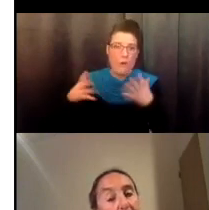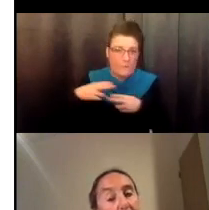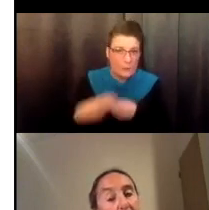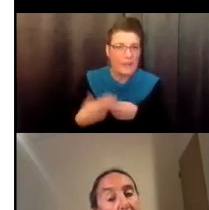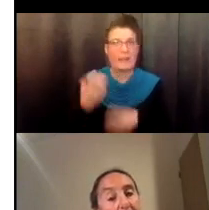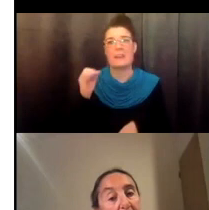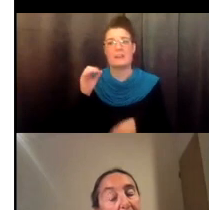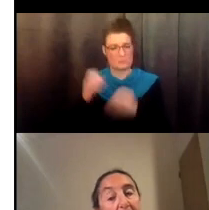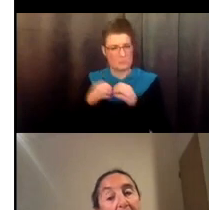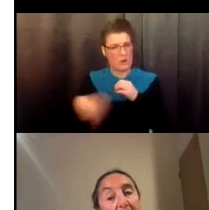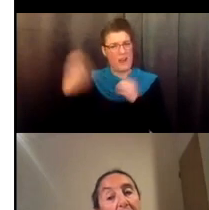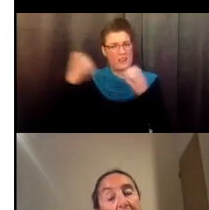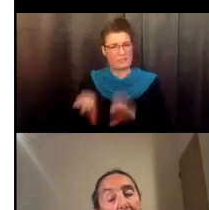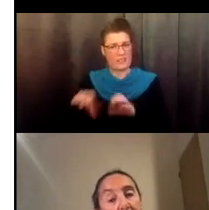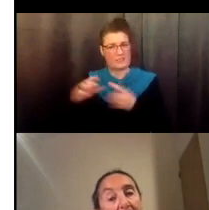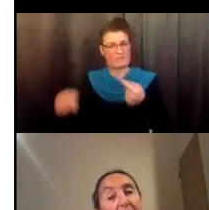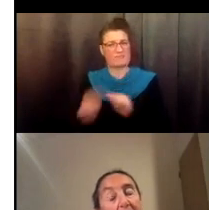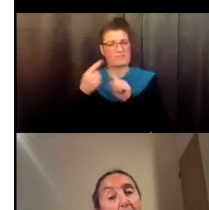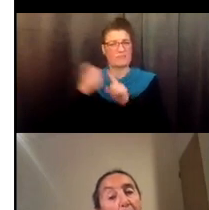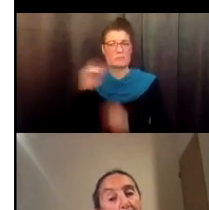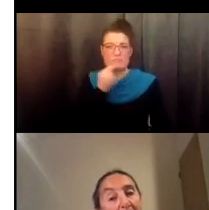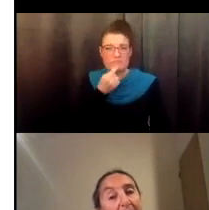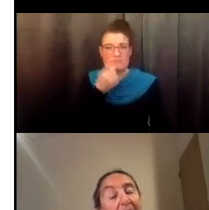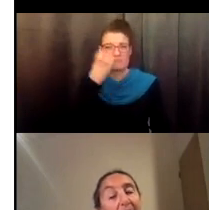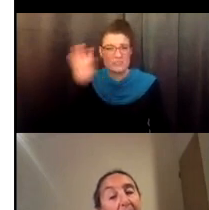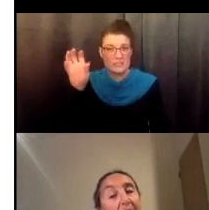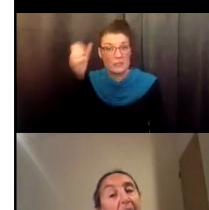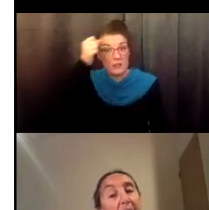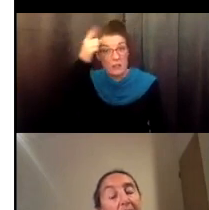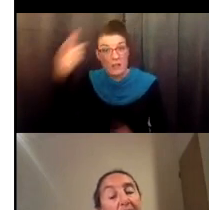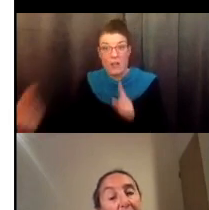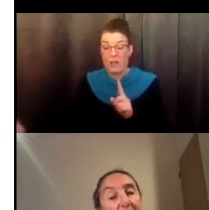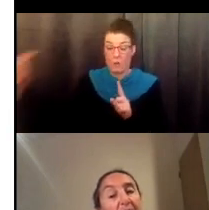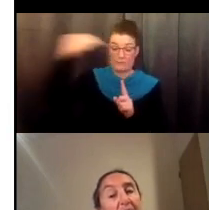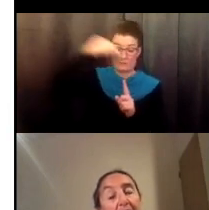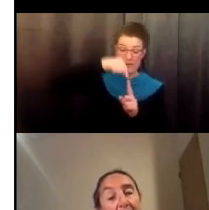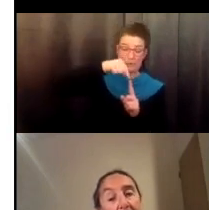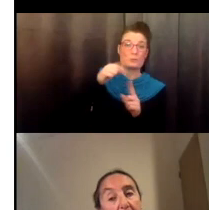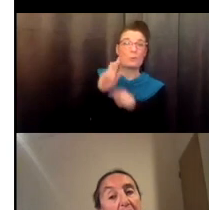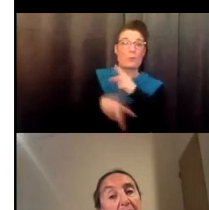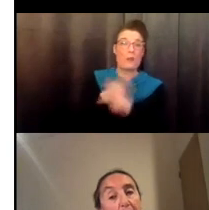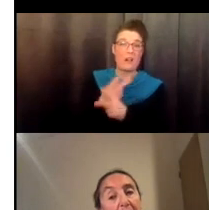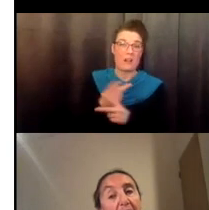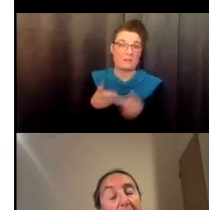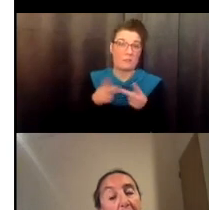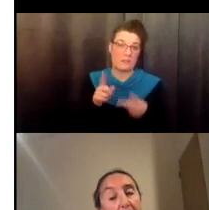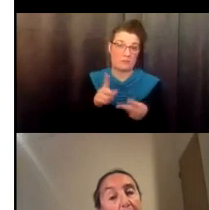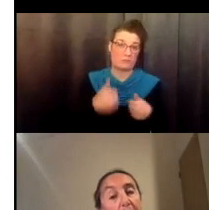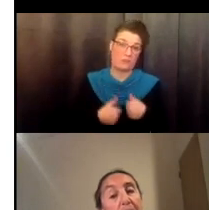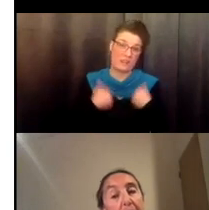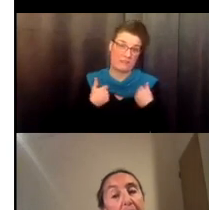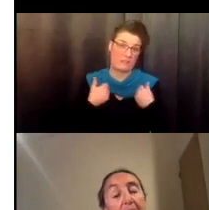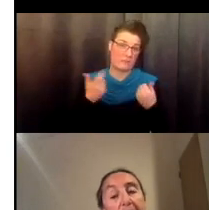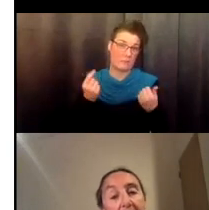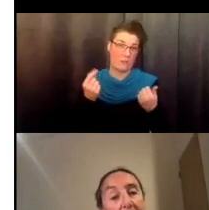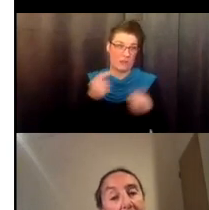to extreme heat. And you can track this all back to the kind of living conditions that we have in our